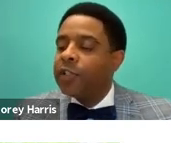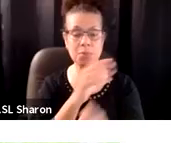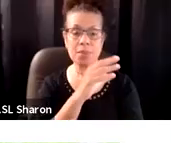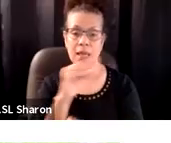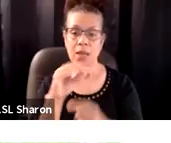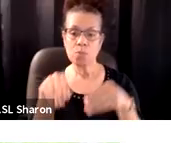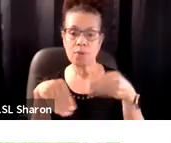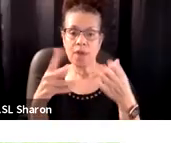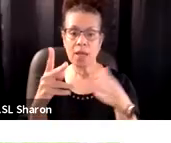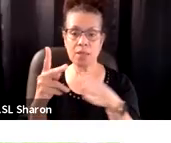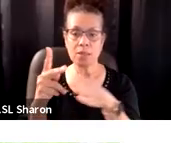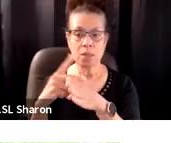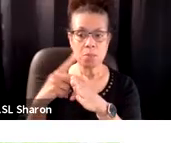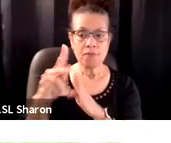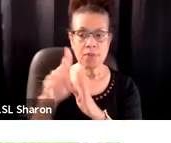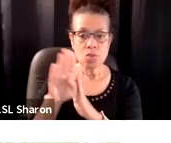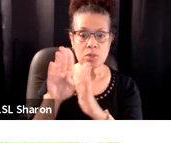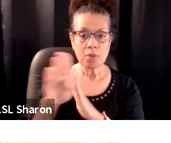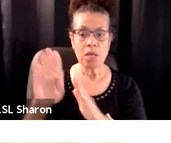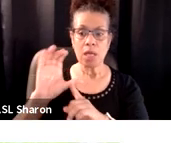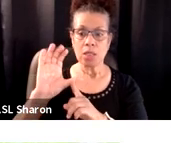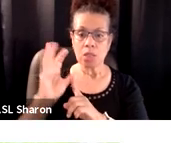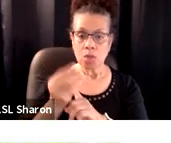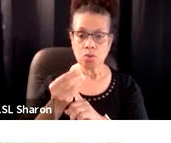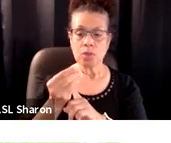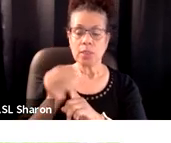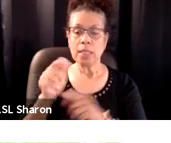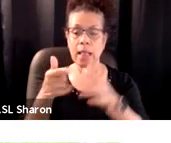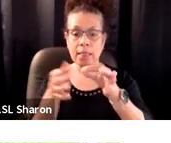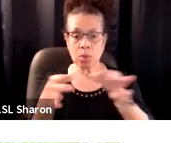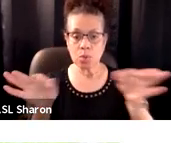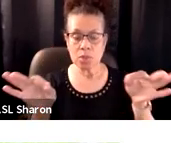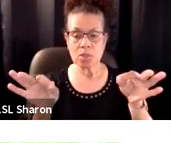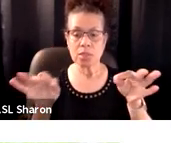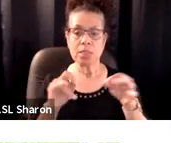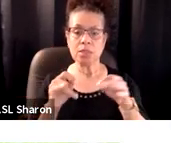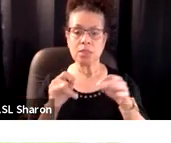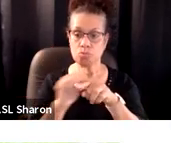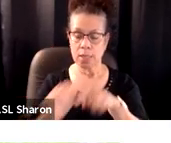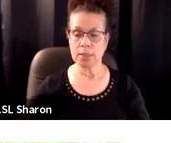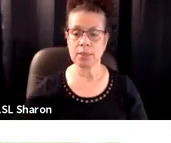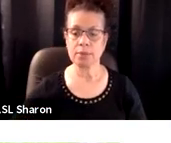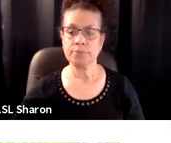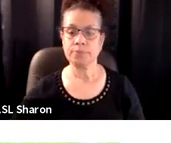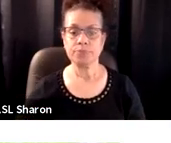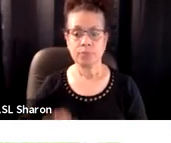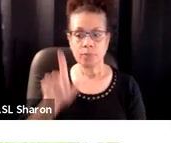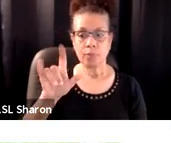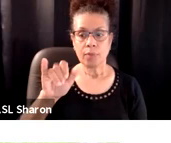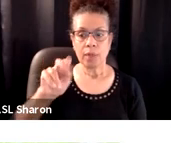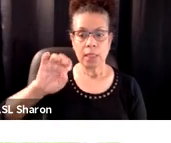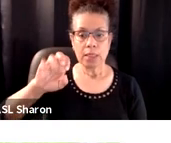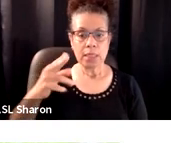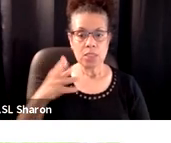professional development and culturally linguistically sustaining practices she also completed the lynch leadership academy